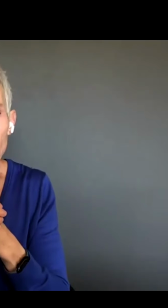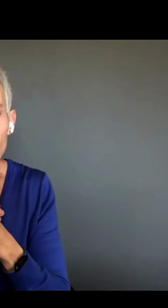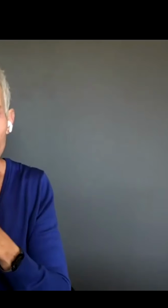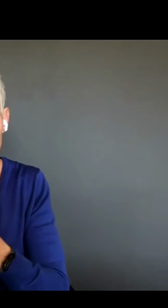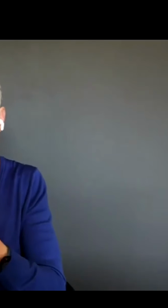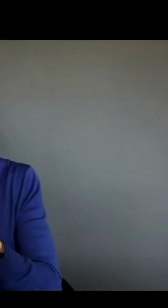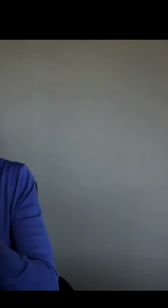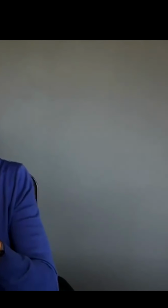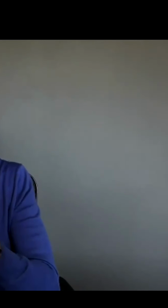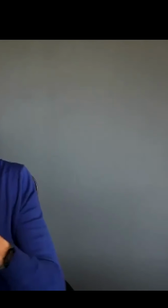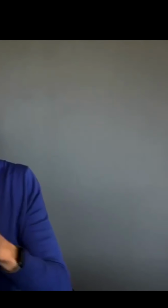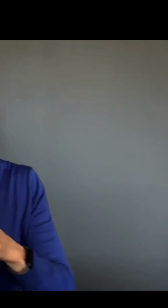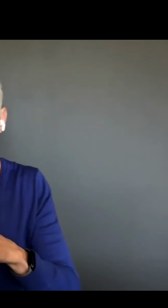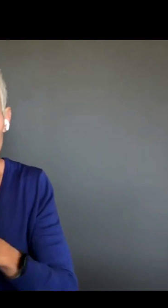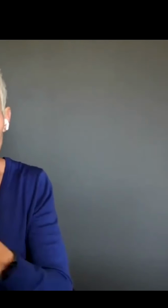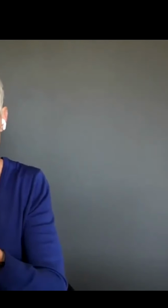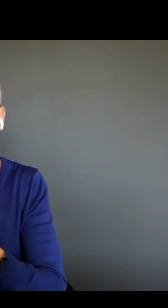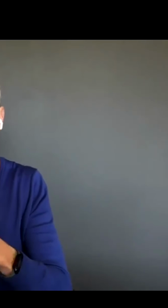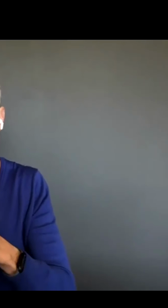characteristics.